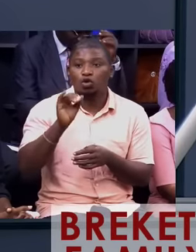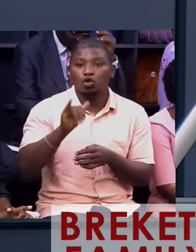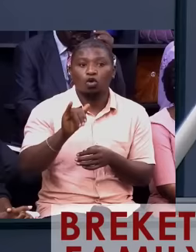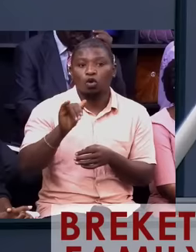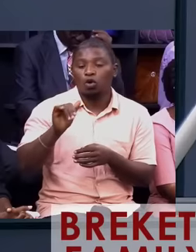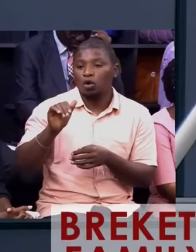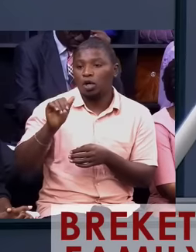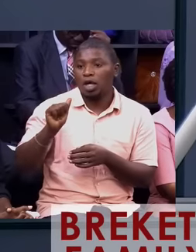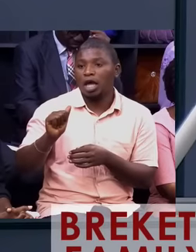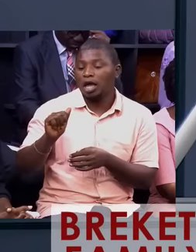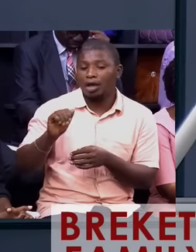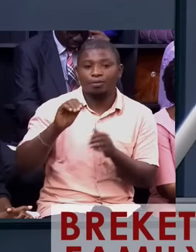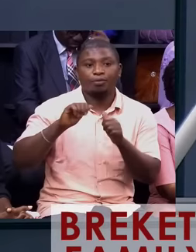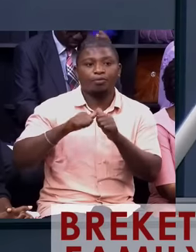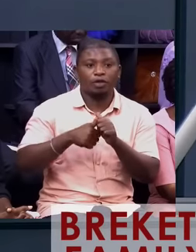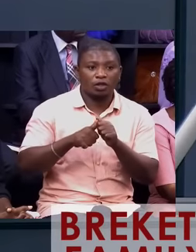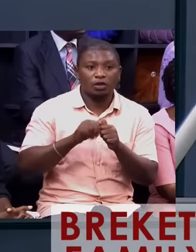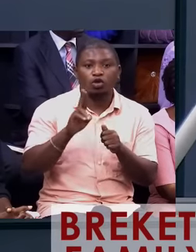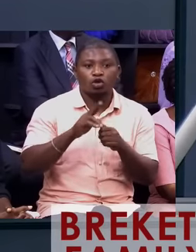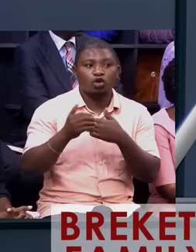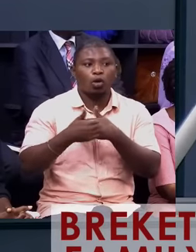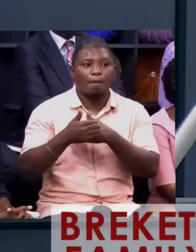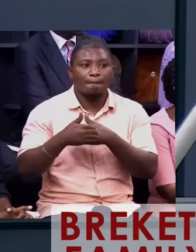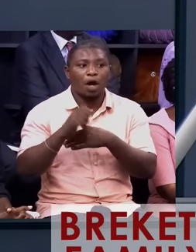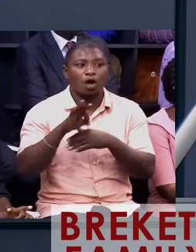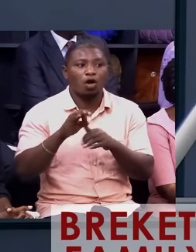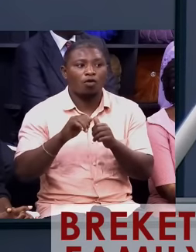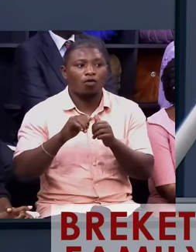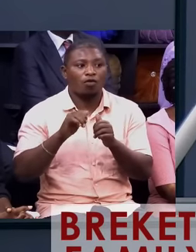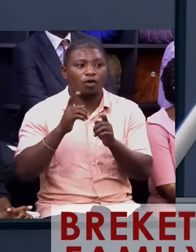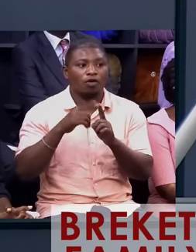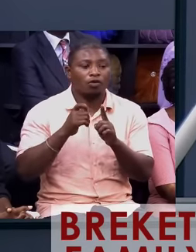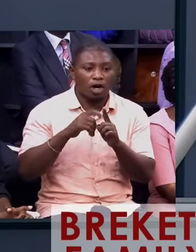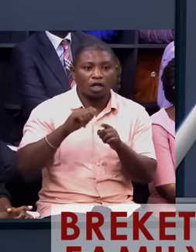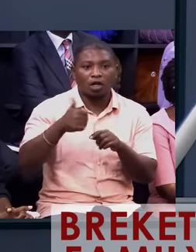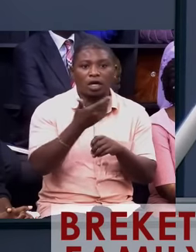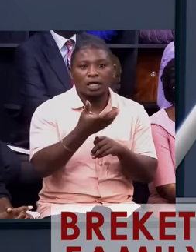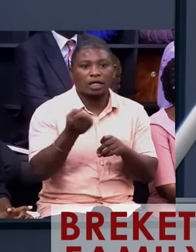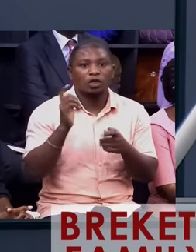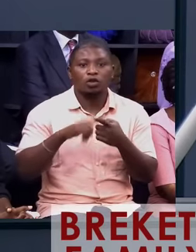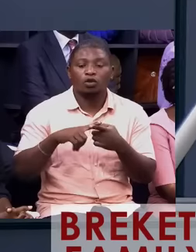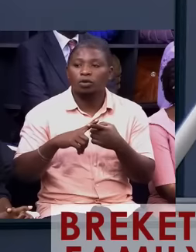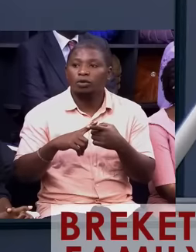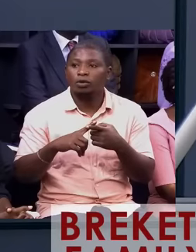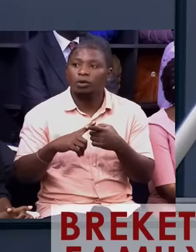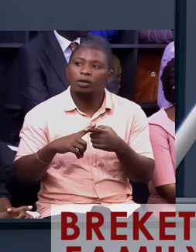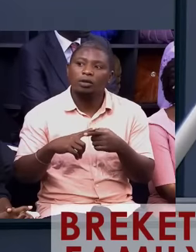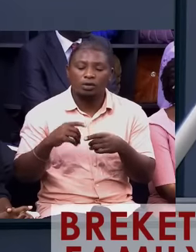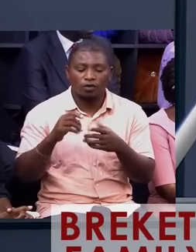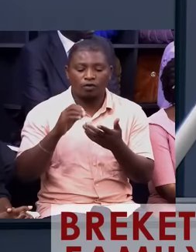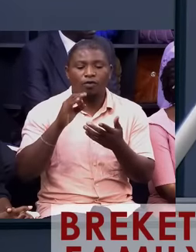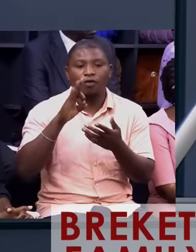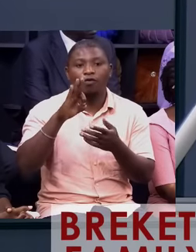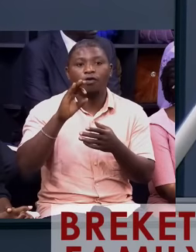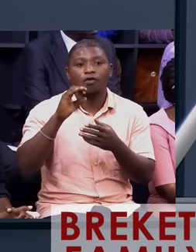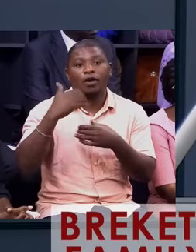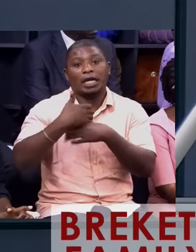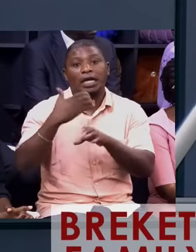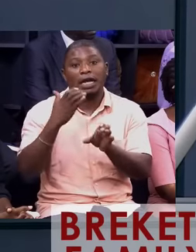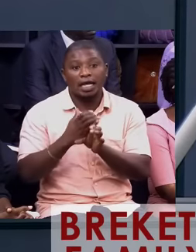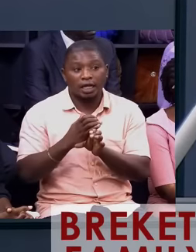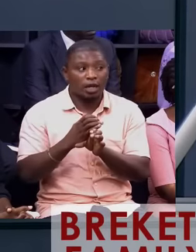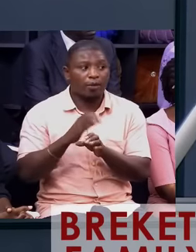Beans use a back of rice use other things to form the bacteria where